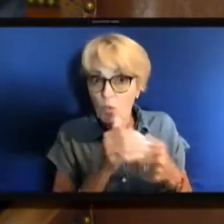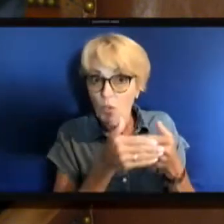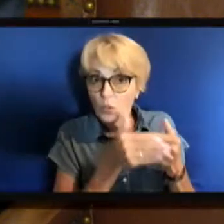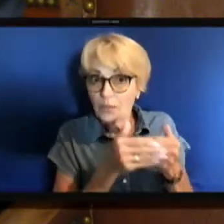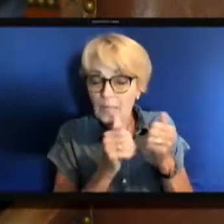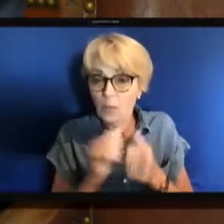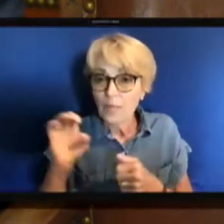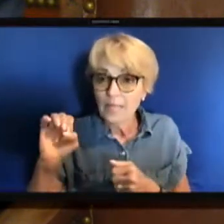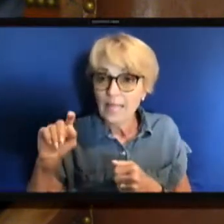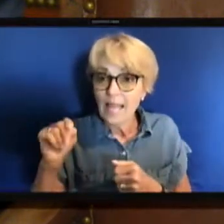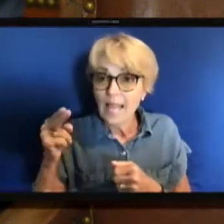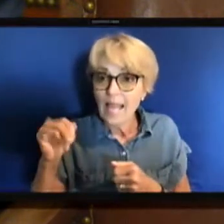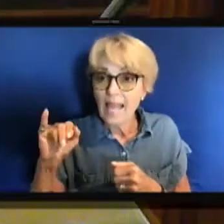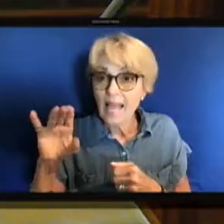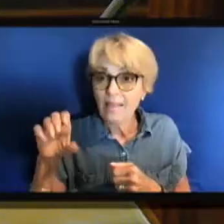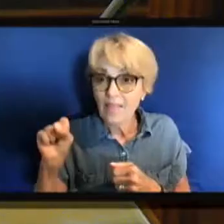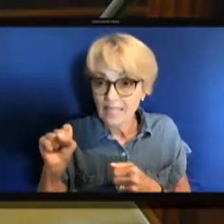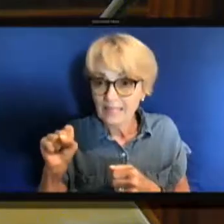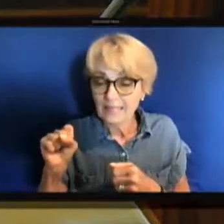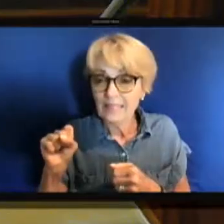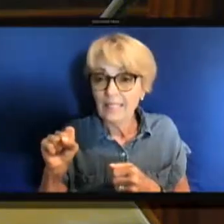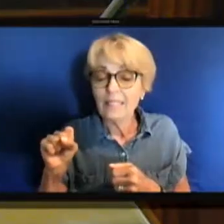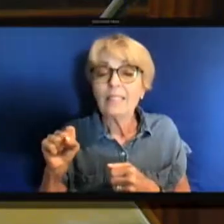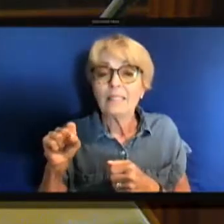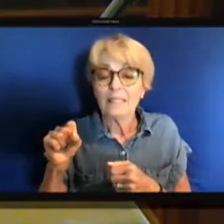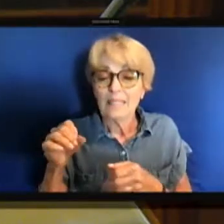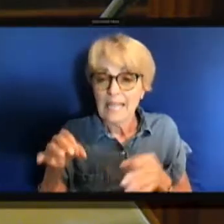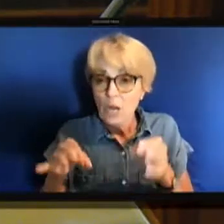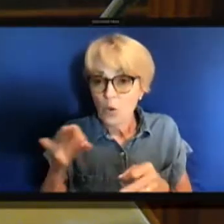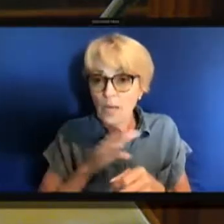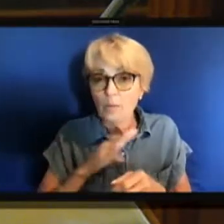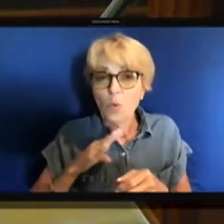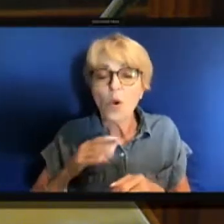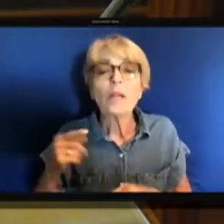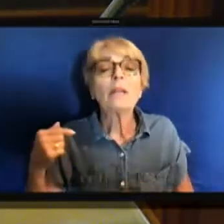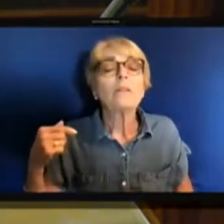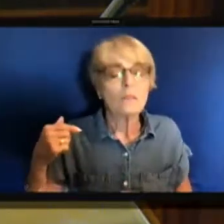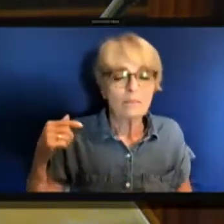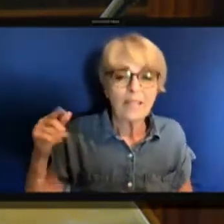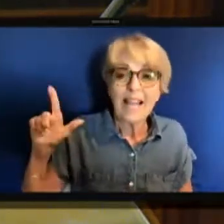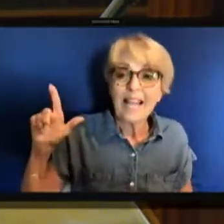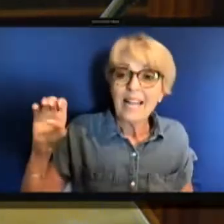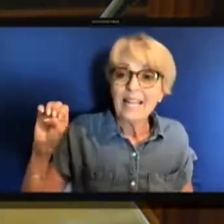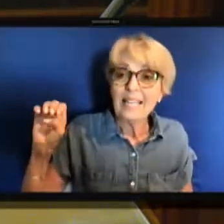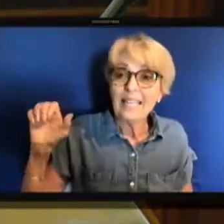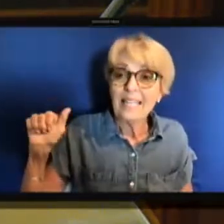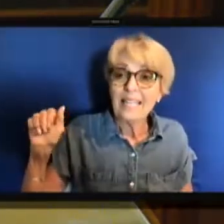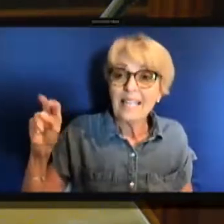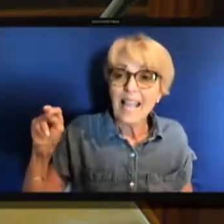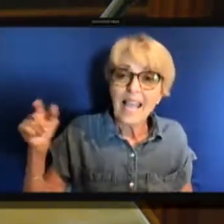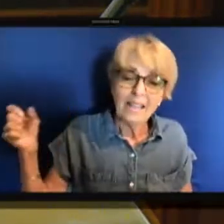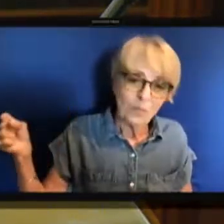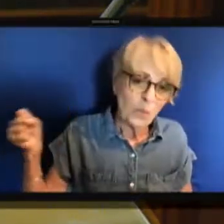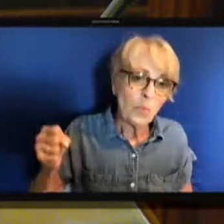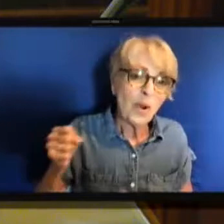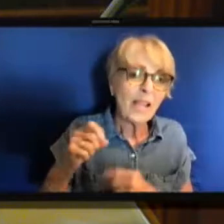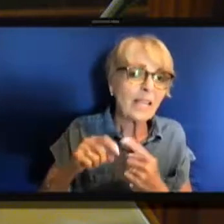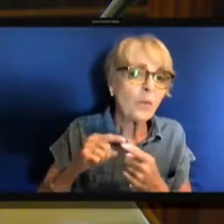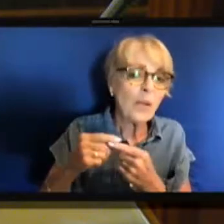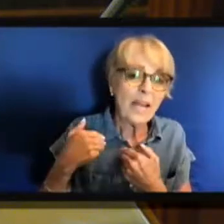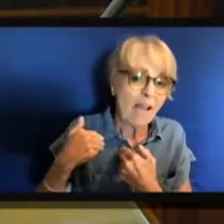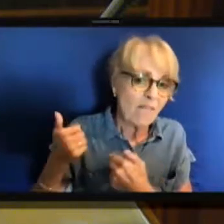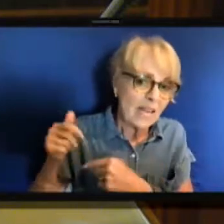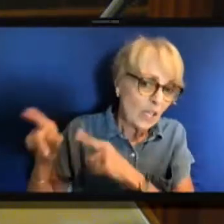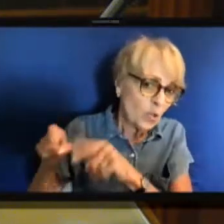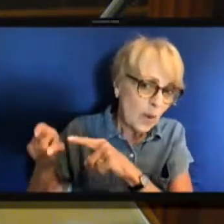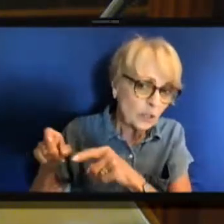board in this? Yeah, we bring Leanne in when there are things that we have question marks about. Like